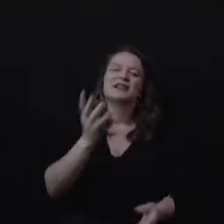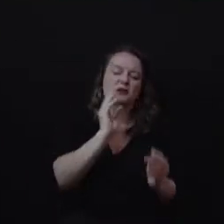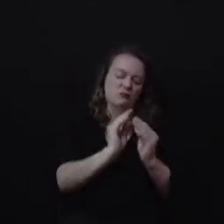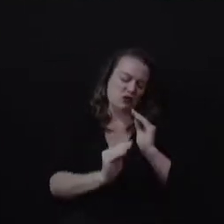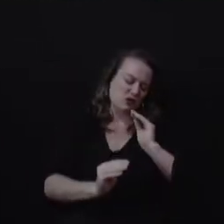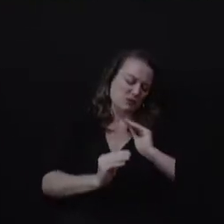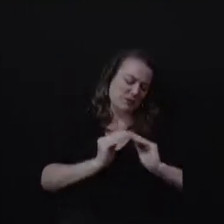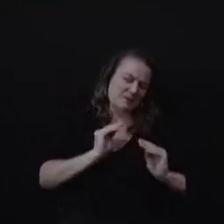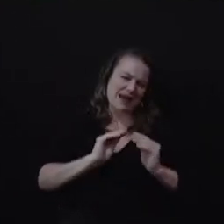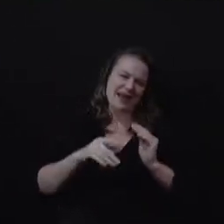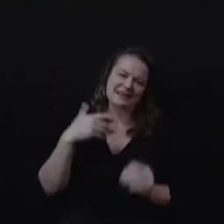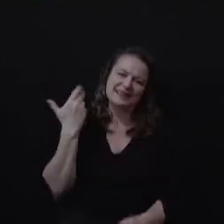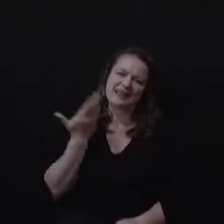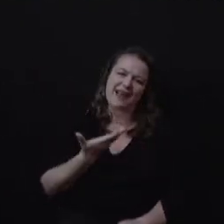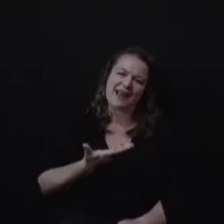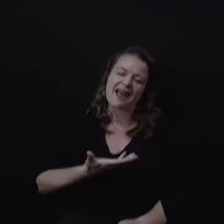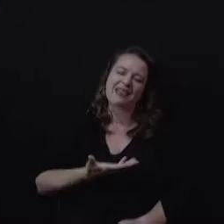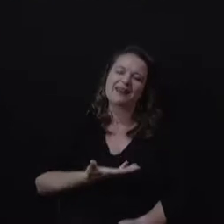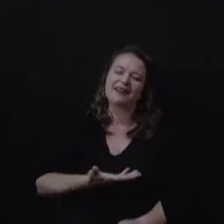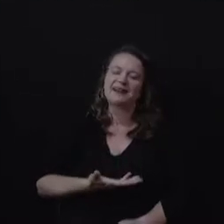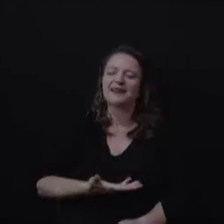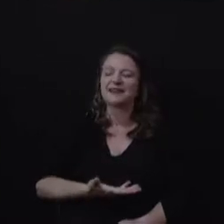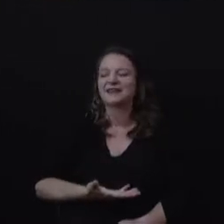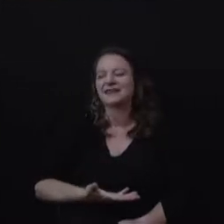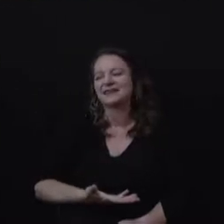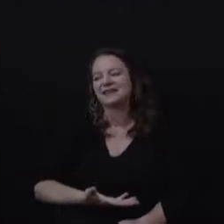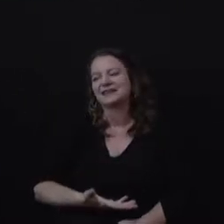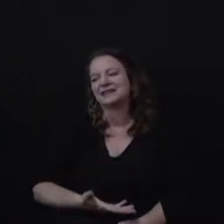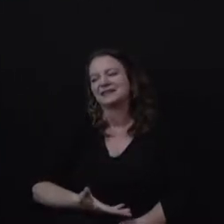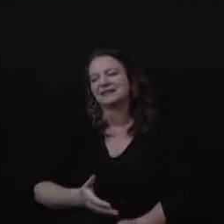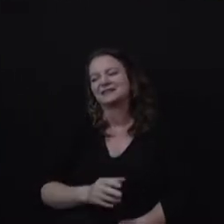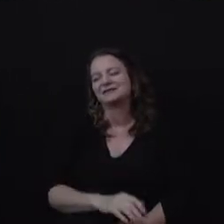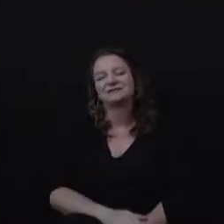and you put me back together.